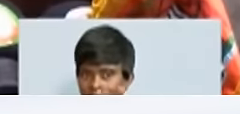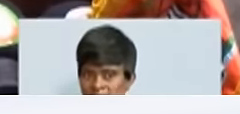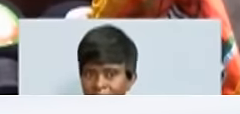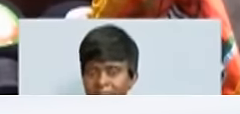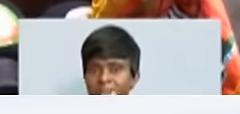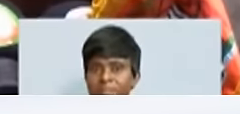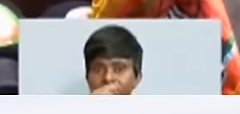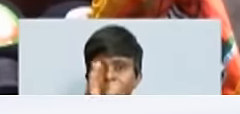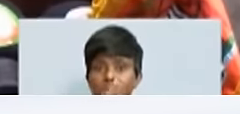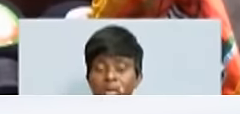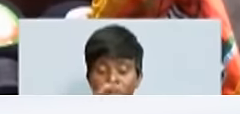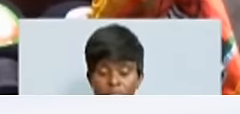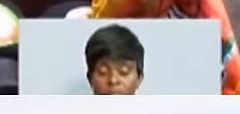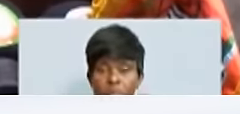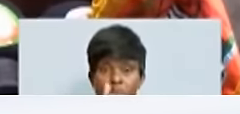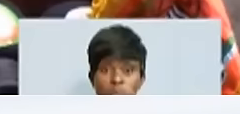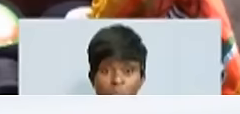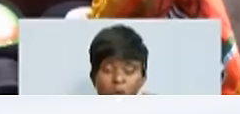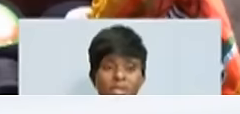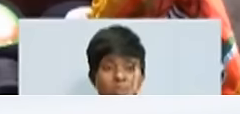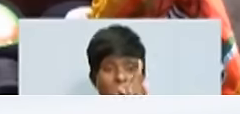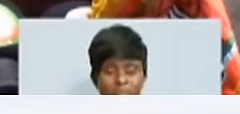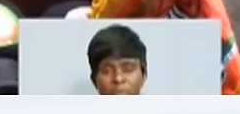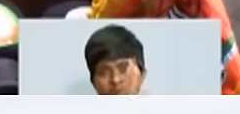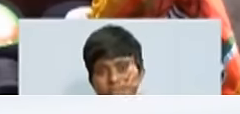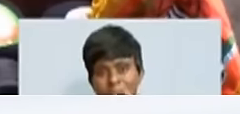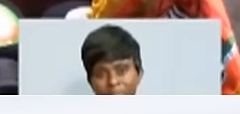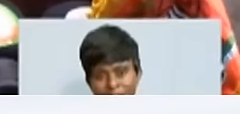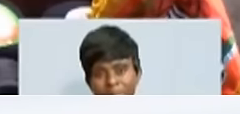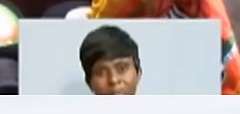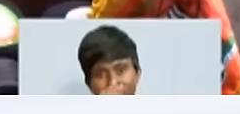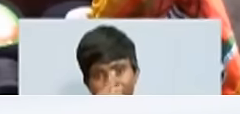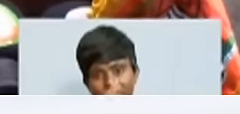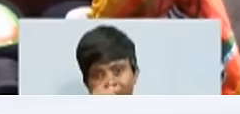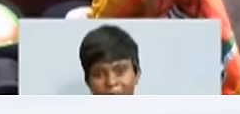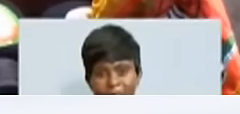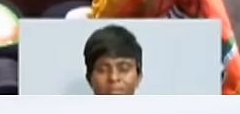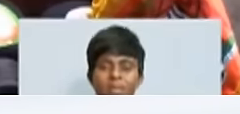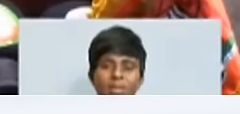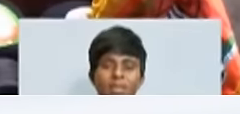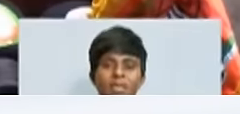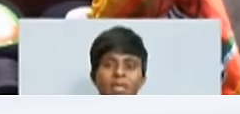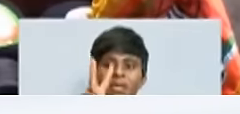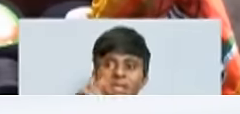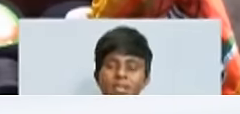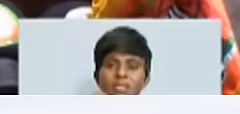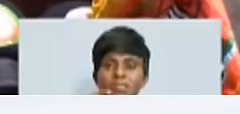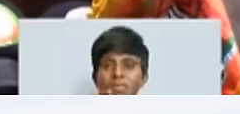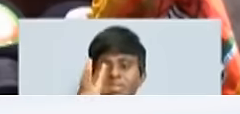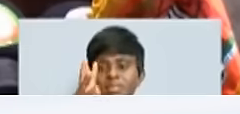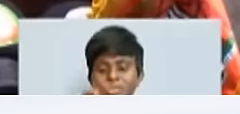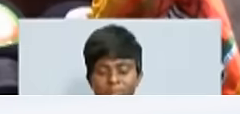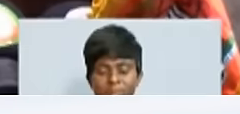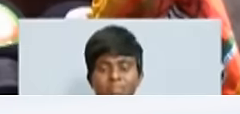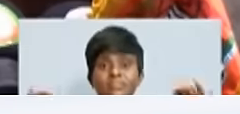say, from a paltry 1.6 million per constituents per year to 30.6 million.